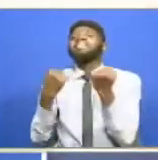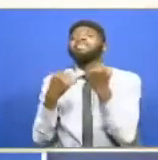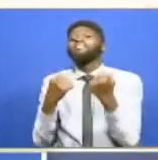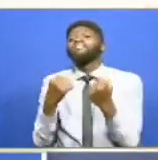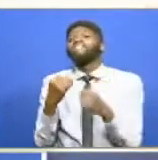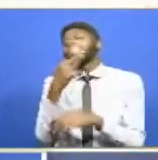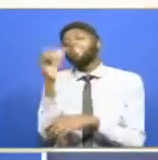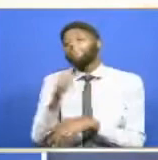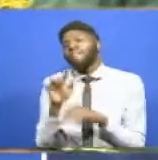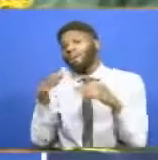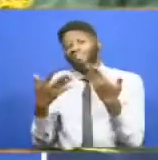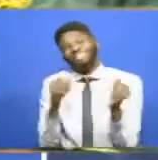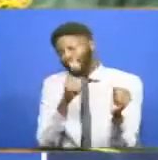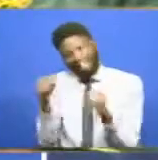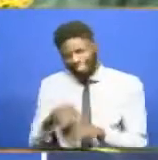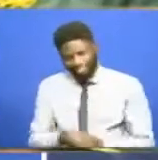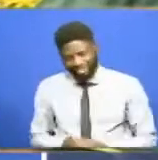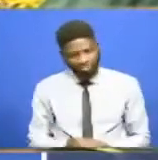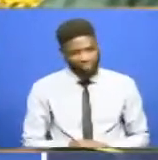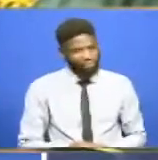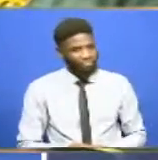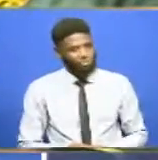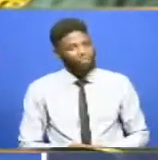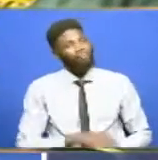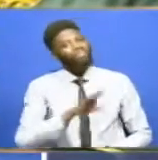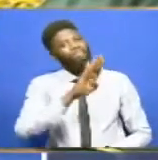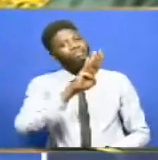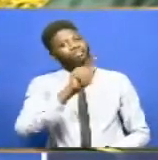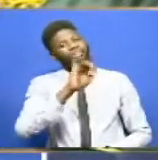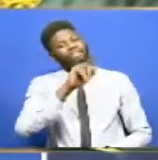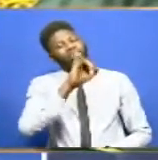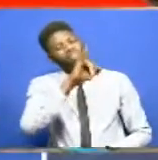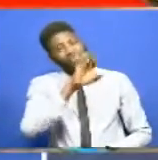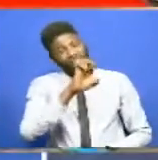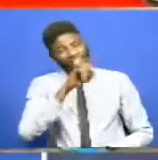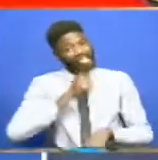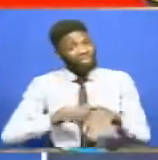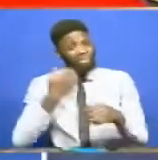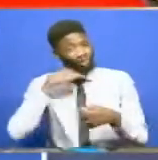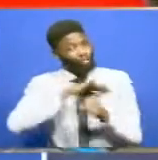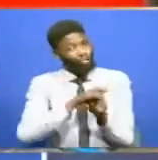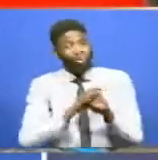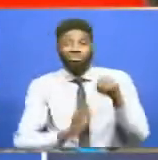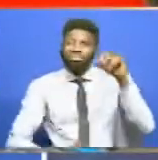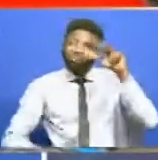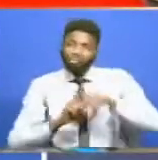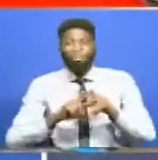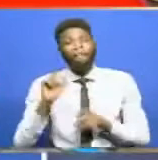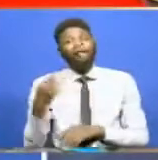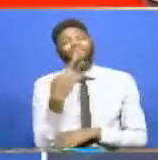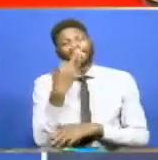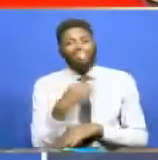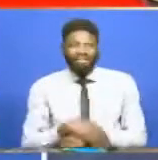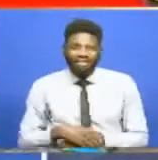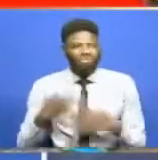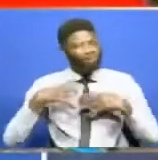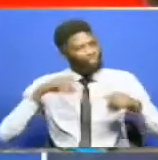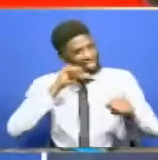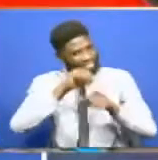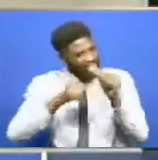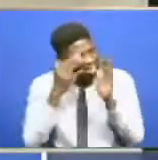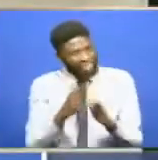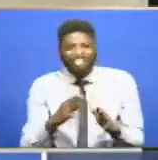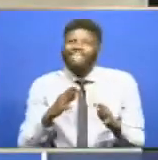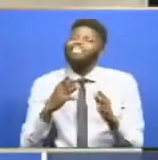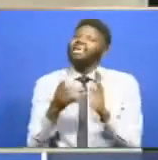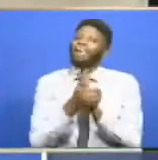hard. Okay. Yeah. Beaches, mm-hmm. COVID-19 in March, it was reported, and scientists and experts were saying the